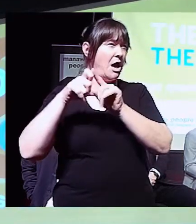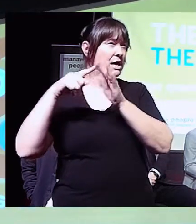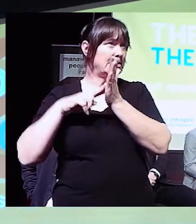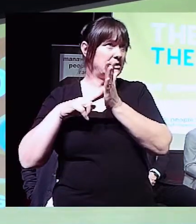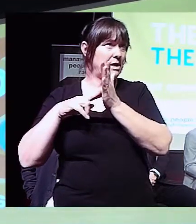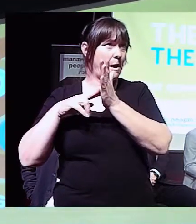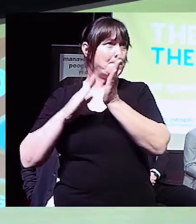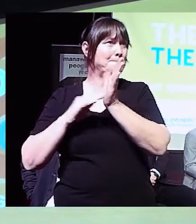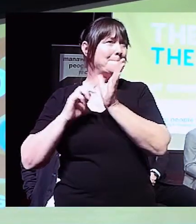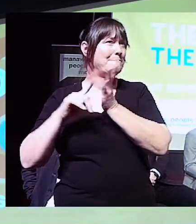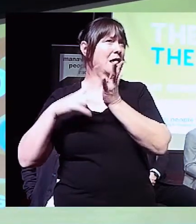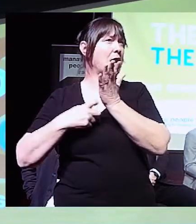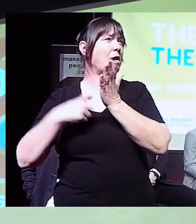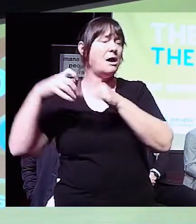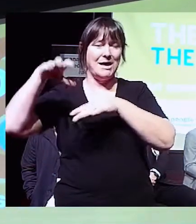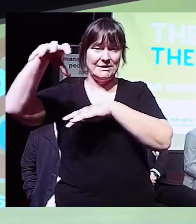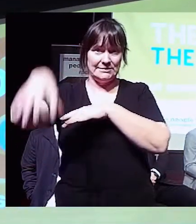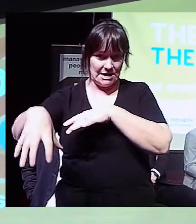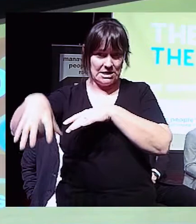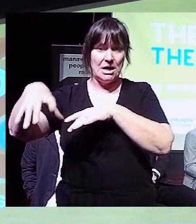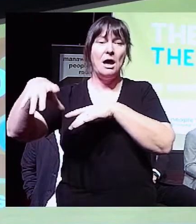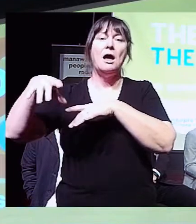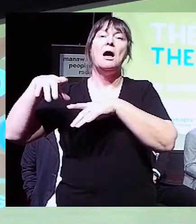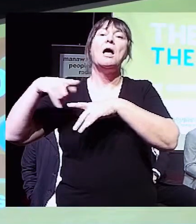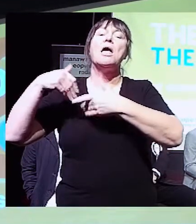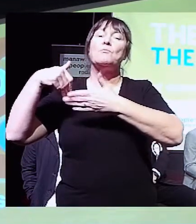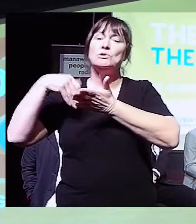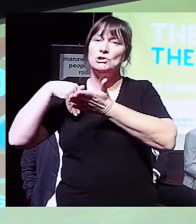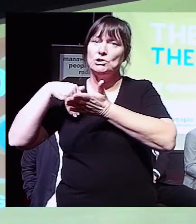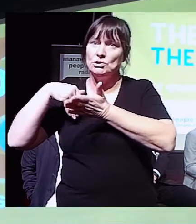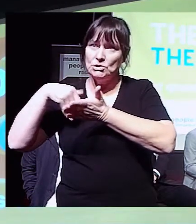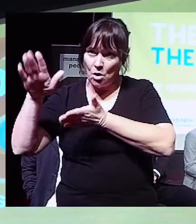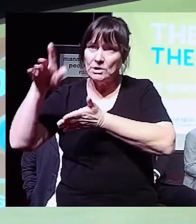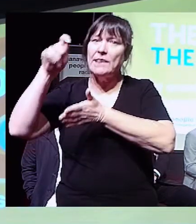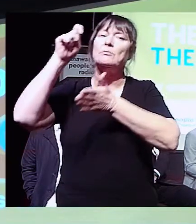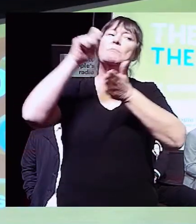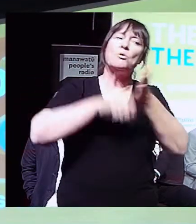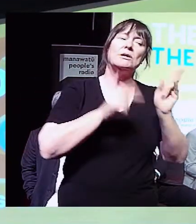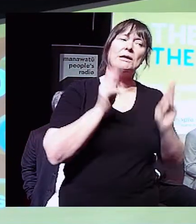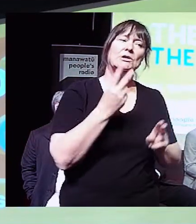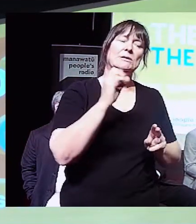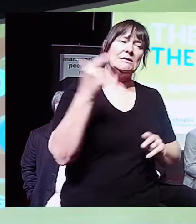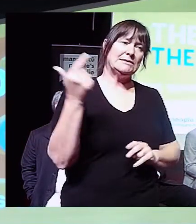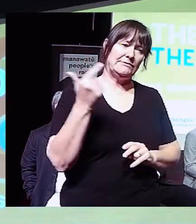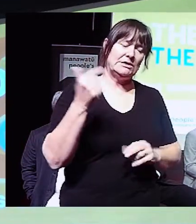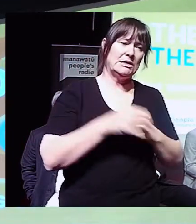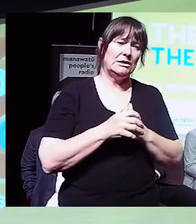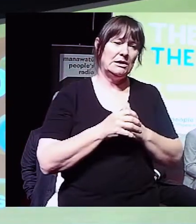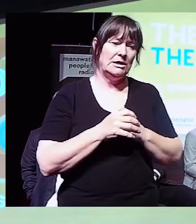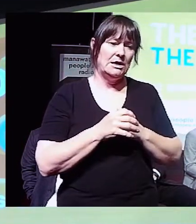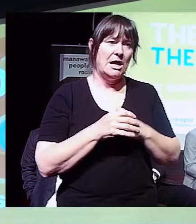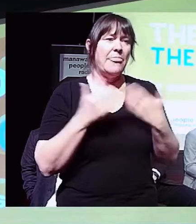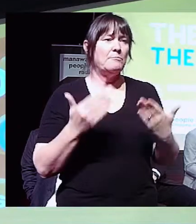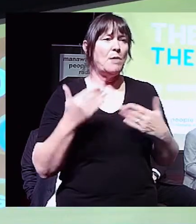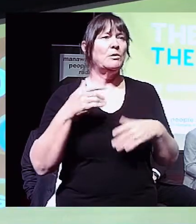it in 2000, and then it sold and we rebought it back in 2017. At this point in time, we